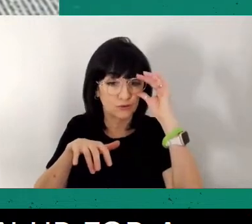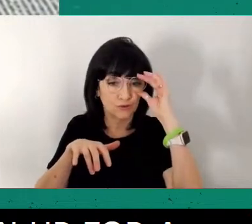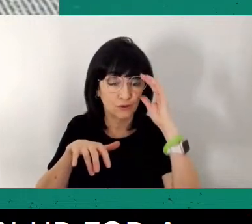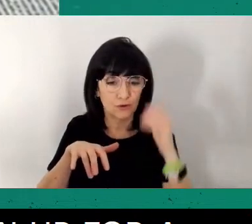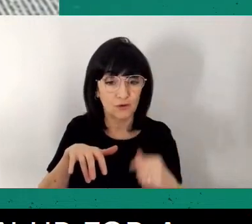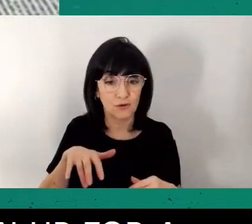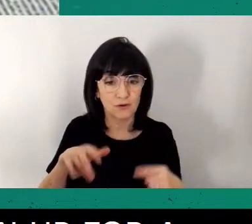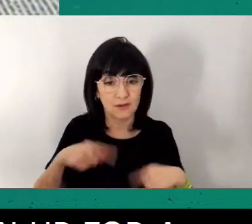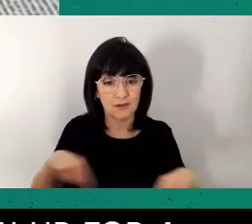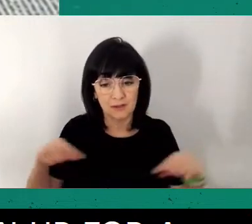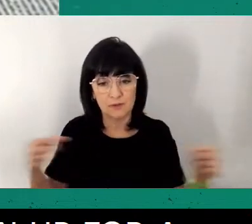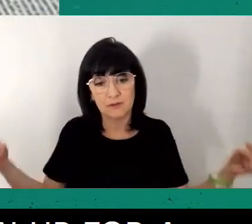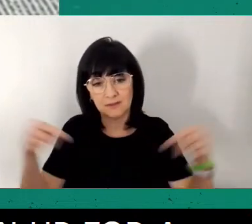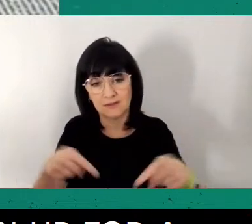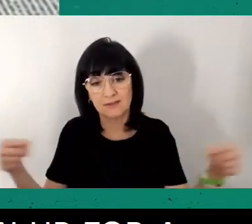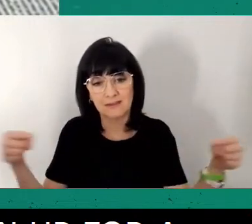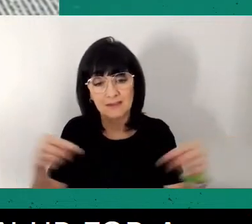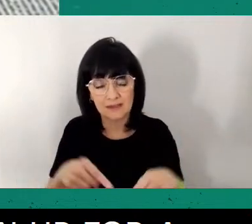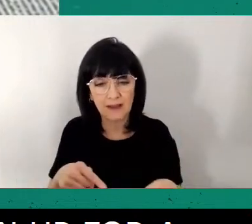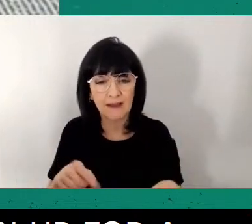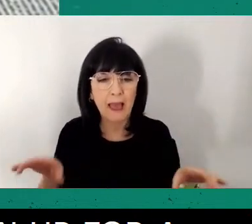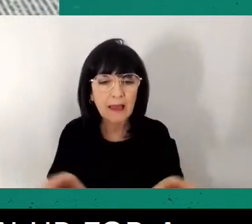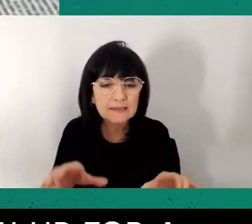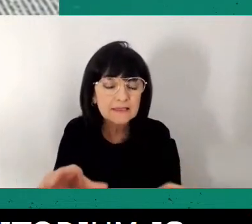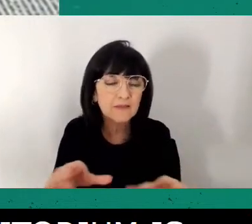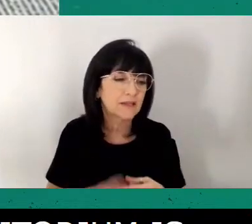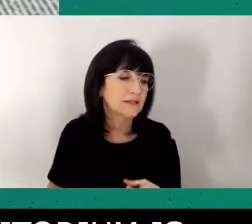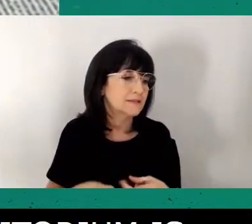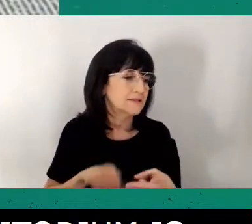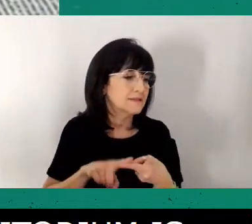our activities and dances and that kind of thing.